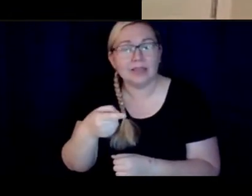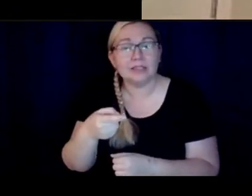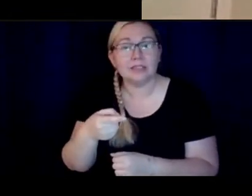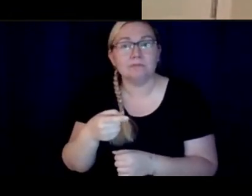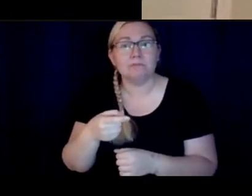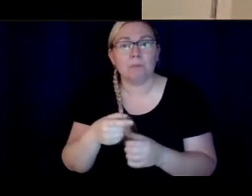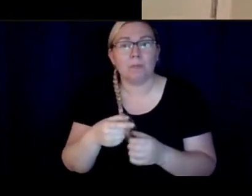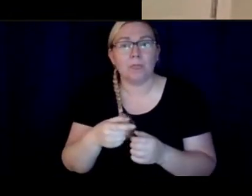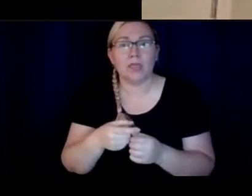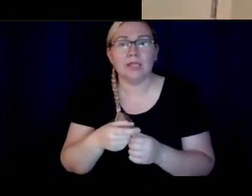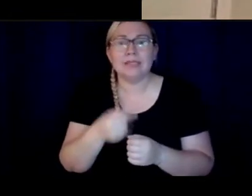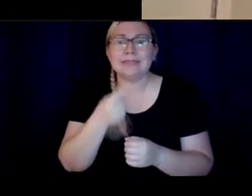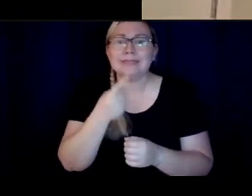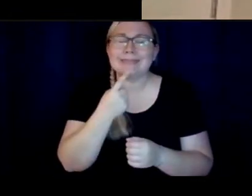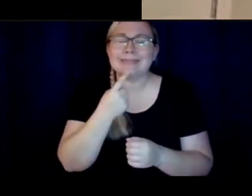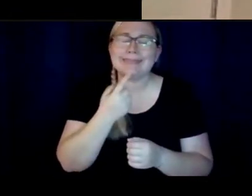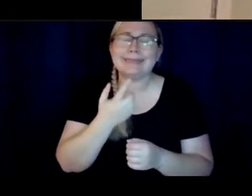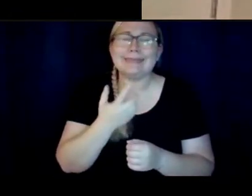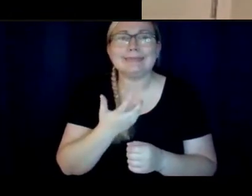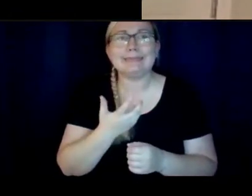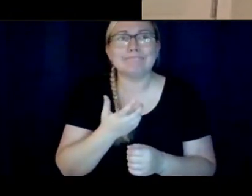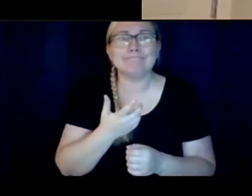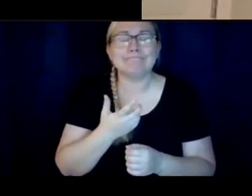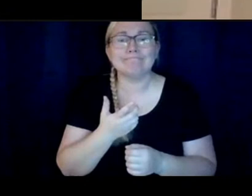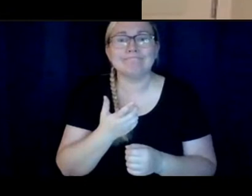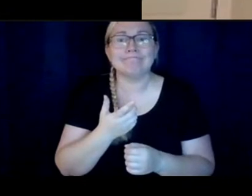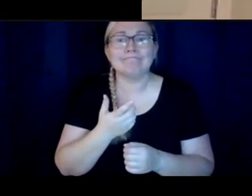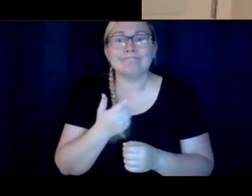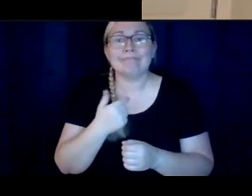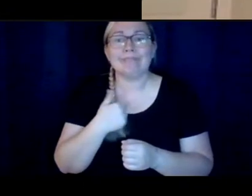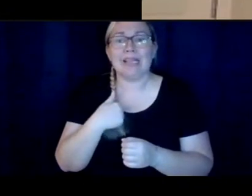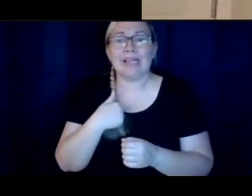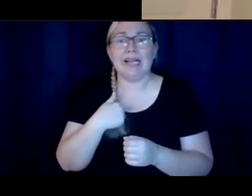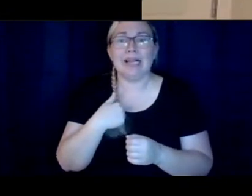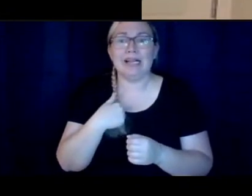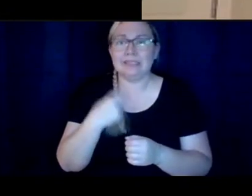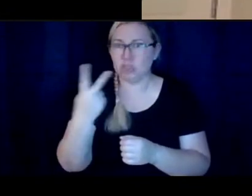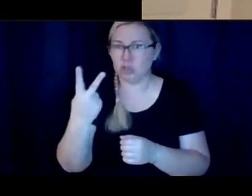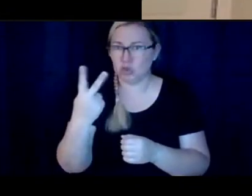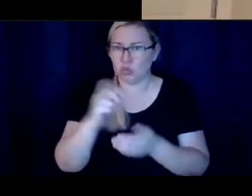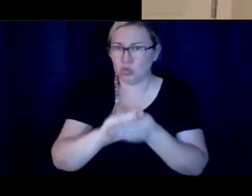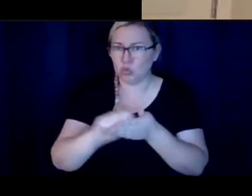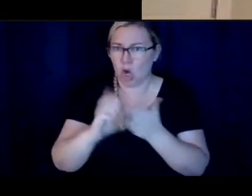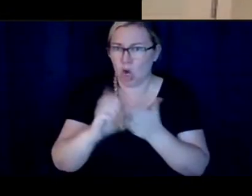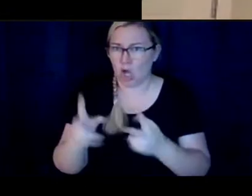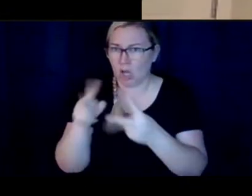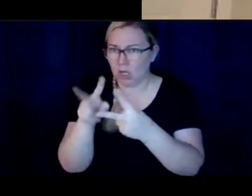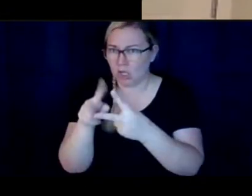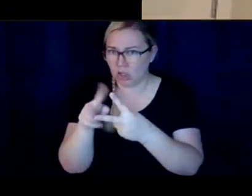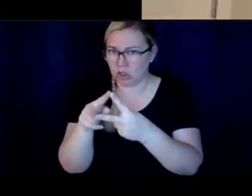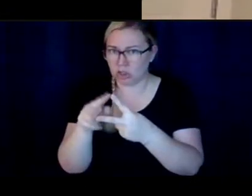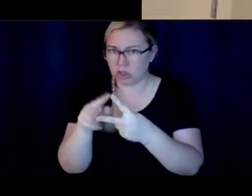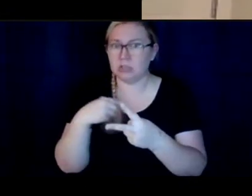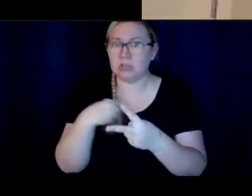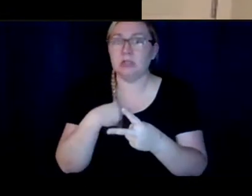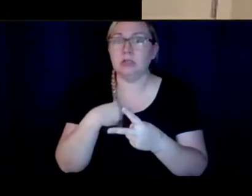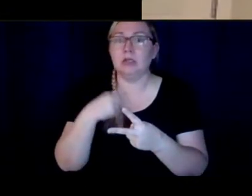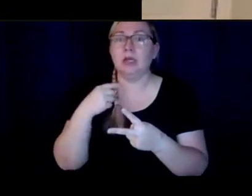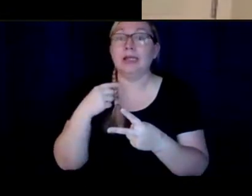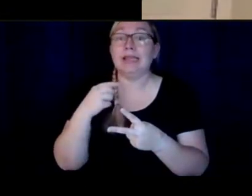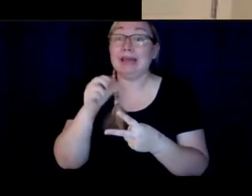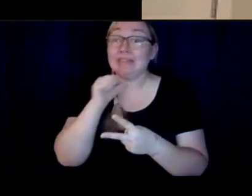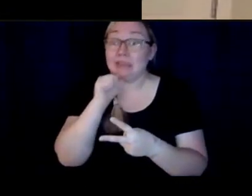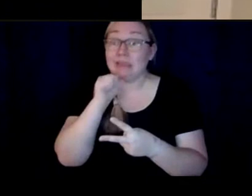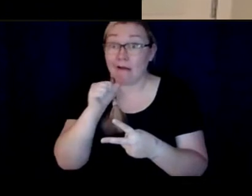Works of literature. Well, actually, I have to give a shout out to two authors that have nonfiction books,